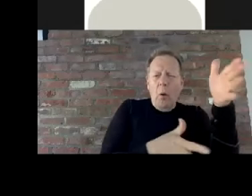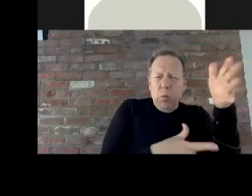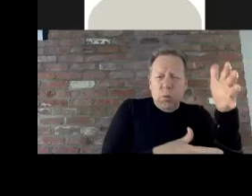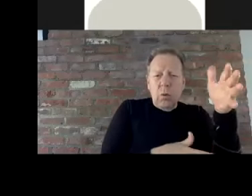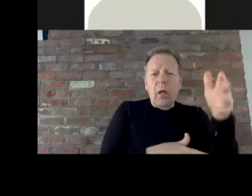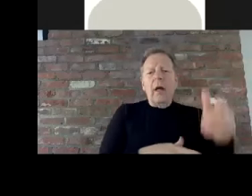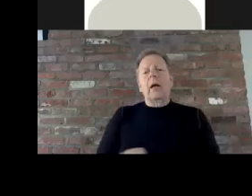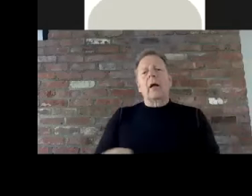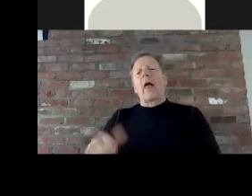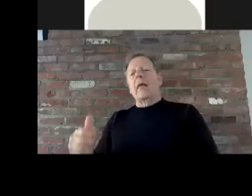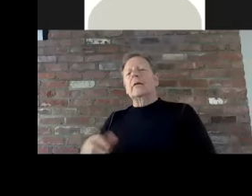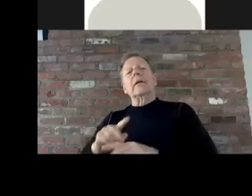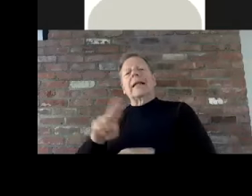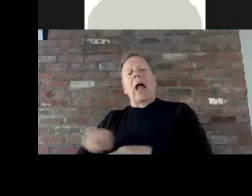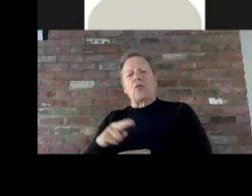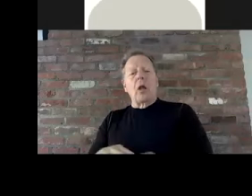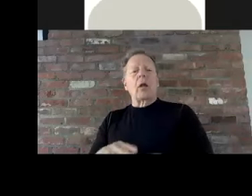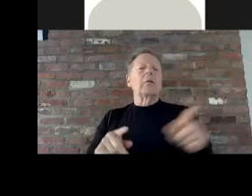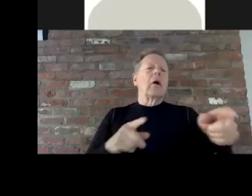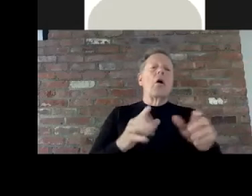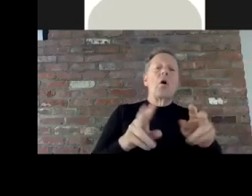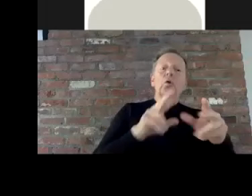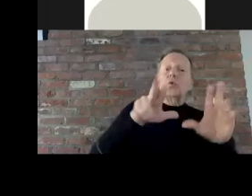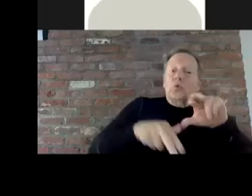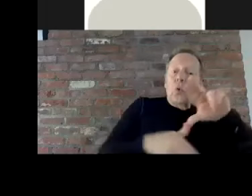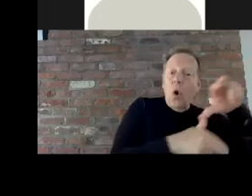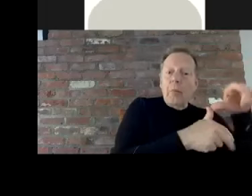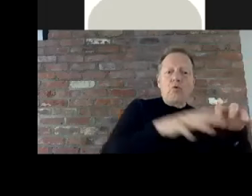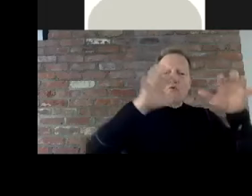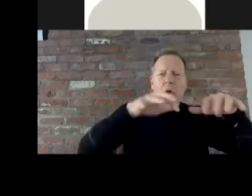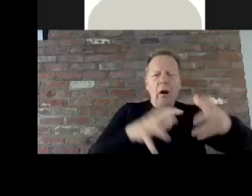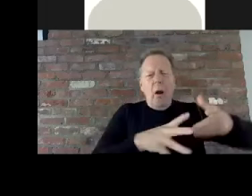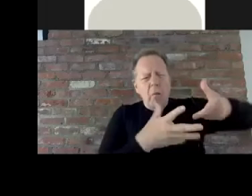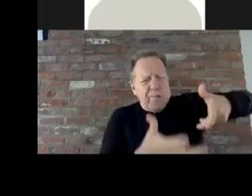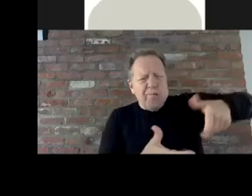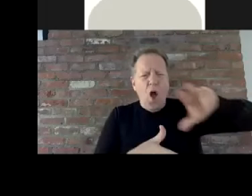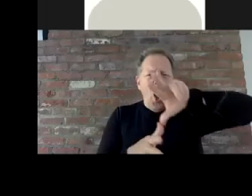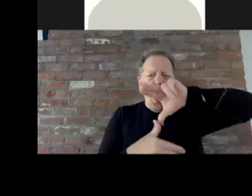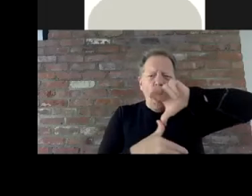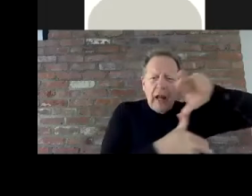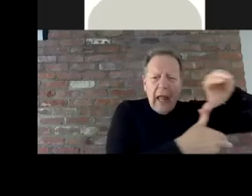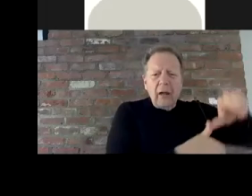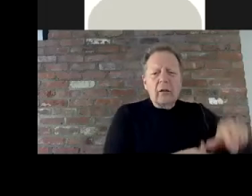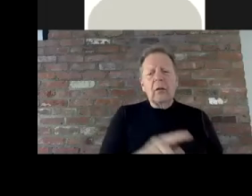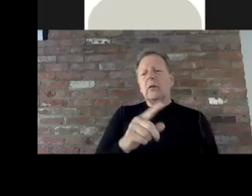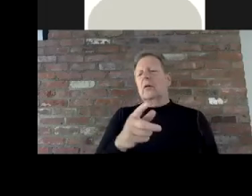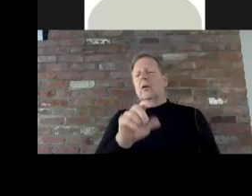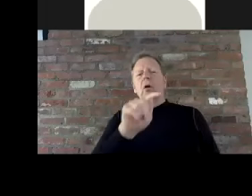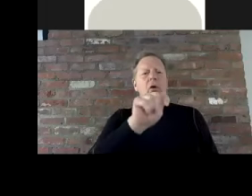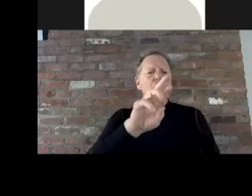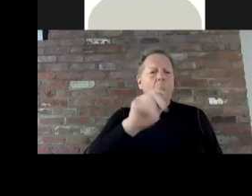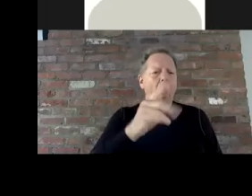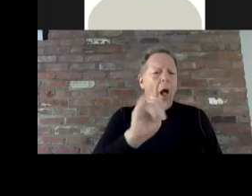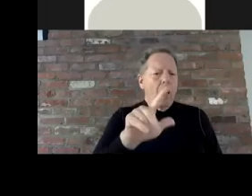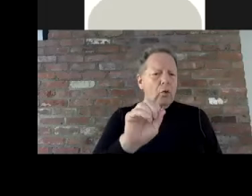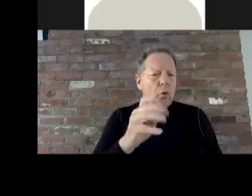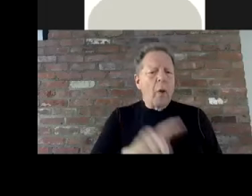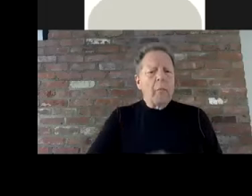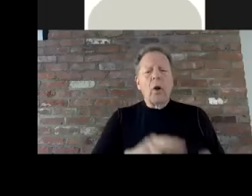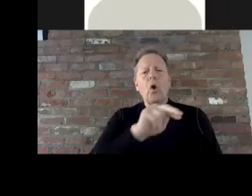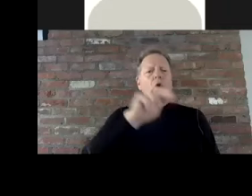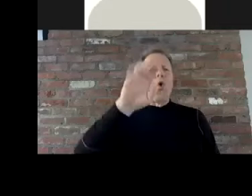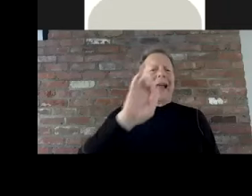can come from major rain events or coastal storms like hurricanes, tropical storms, nor'easters. And the water from those events